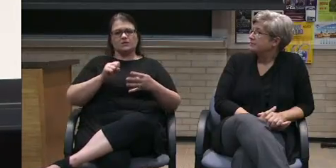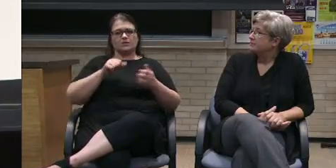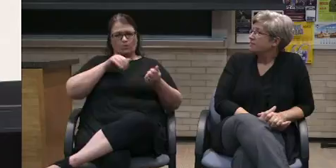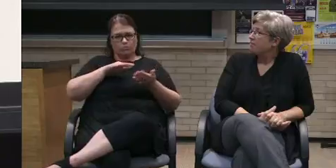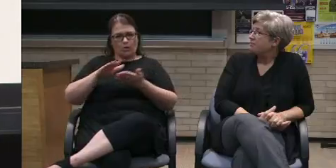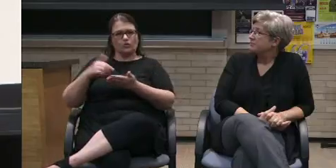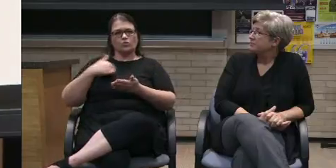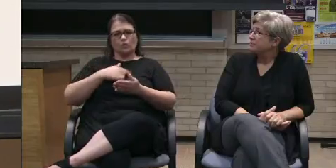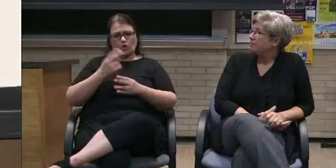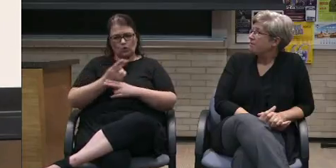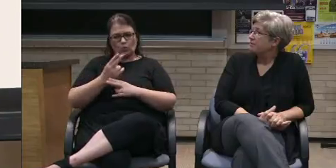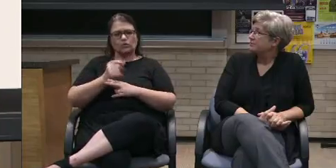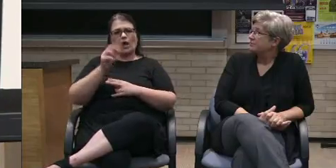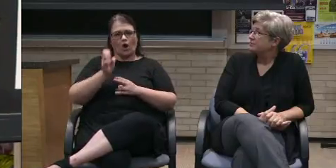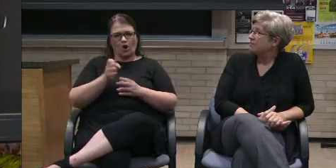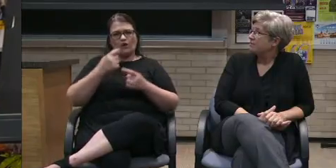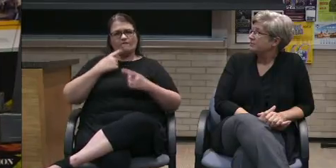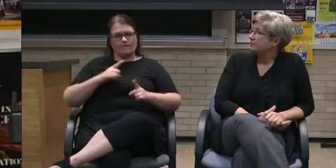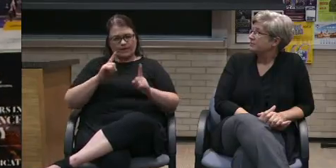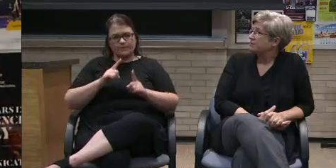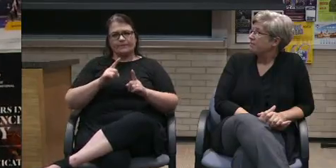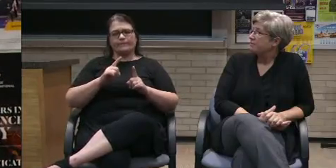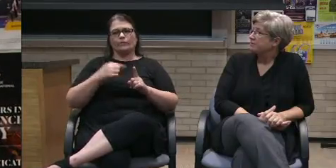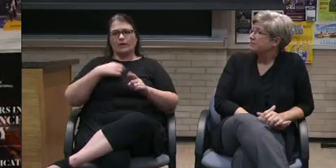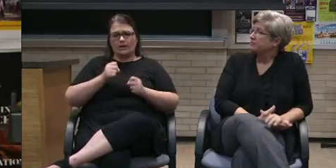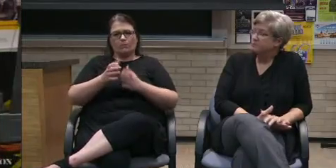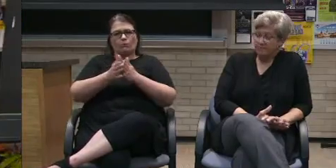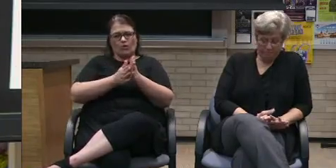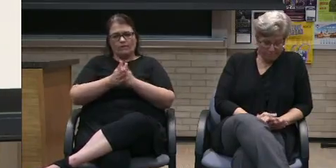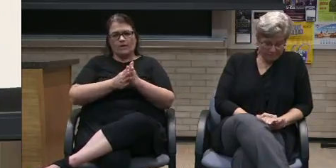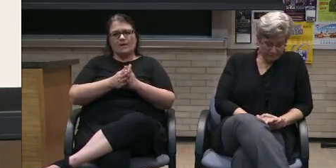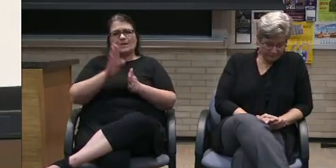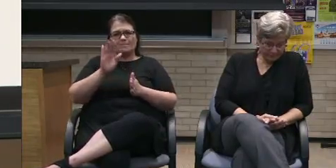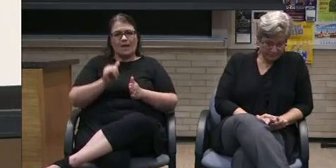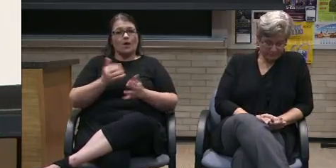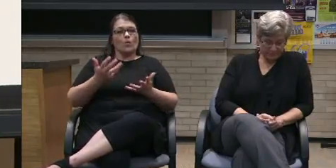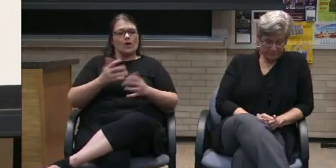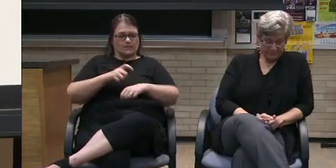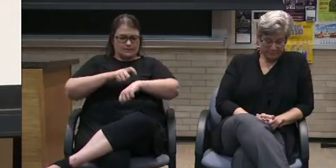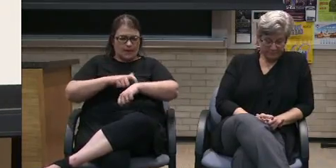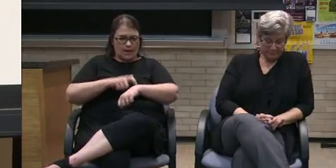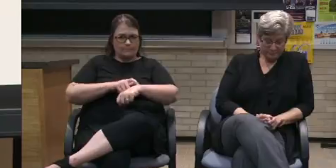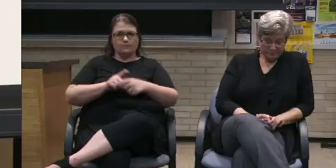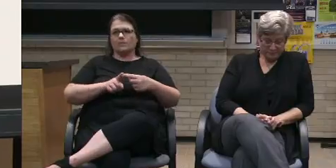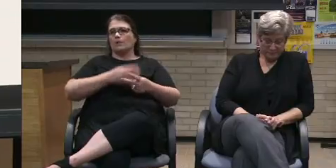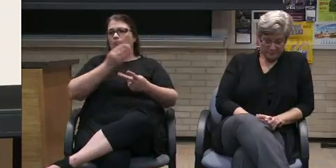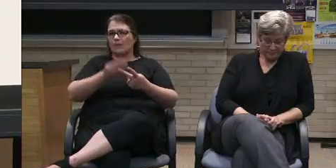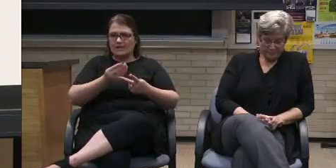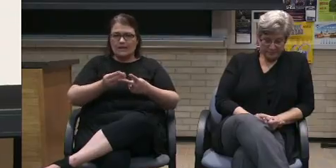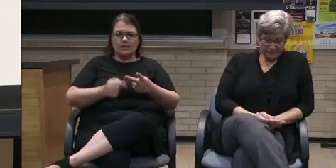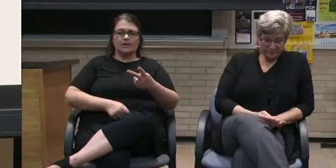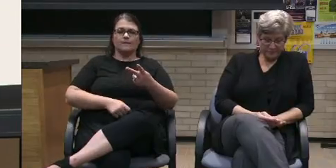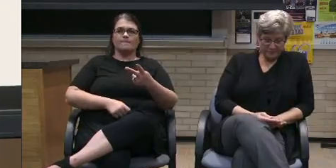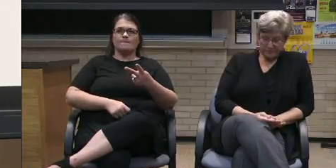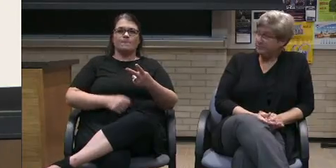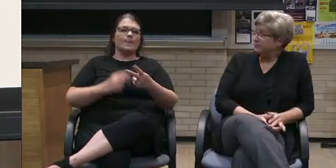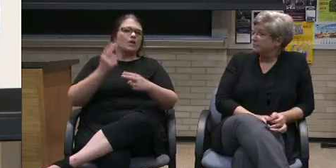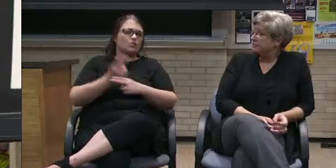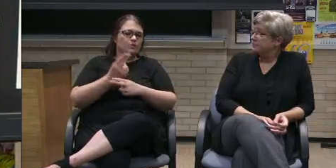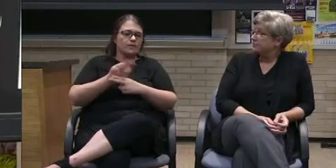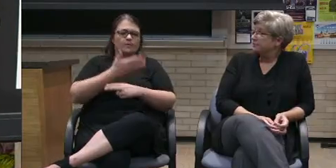We can drive these numbers forward with allocation of time and money, using